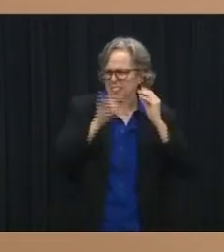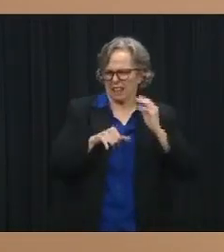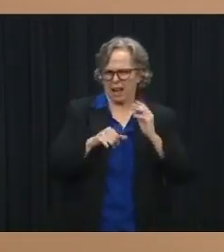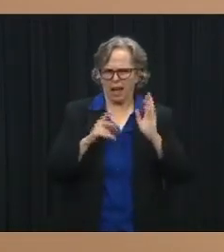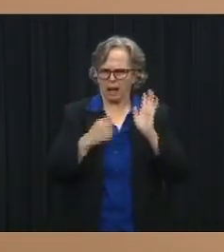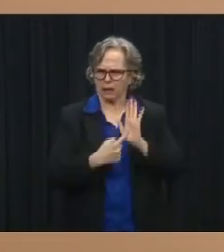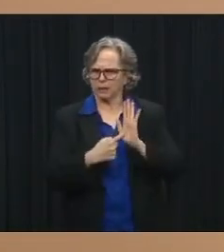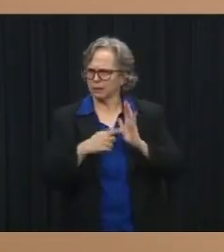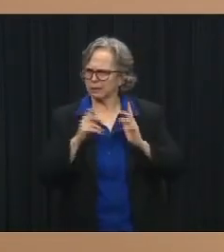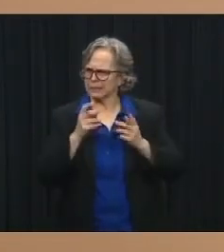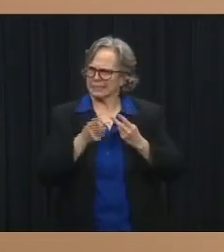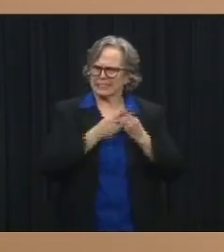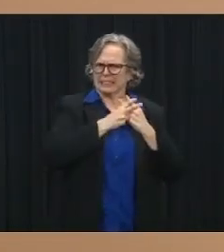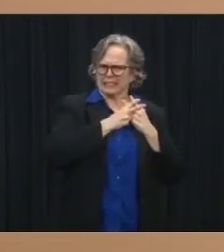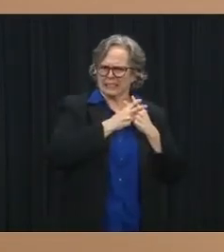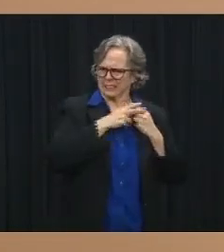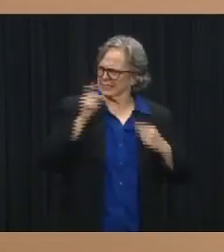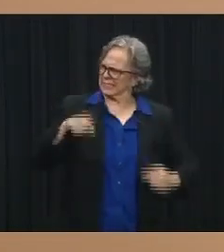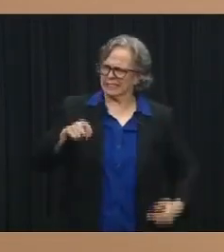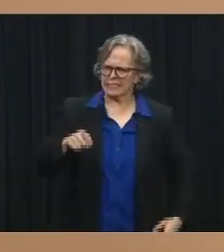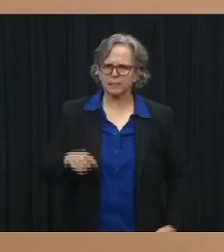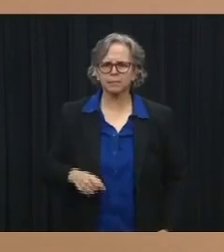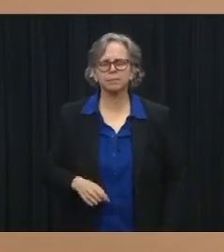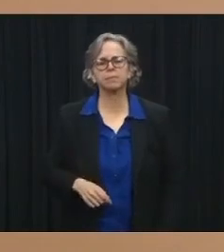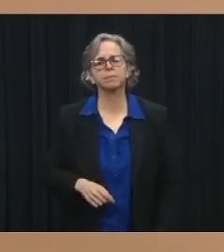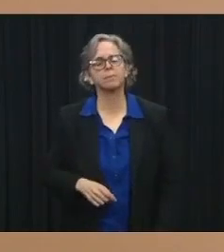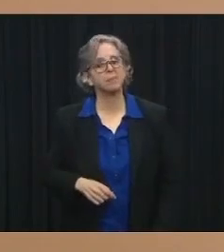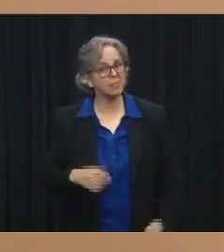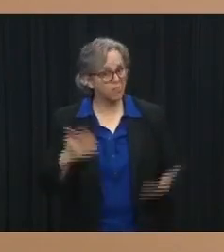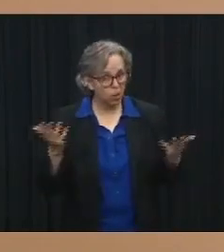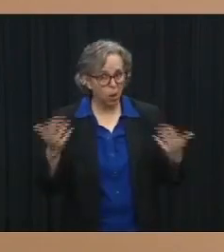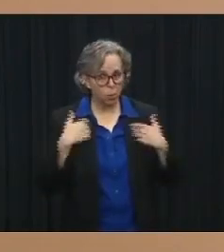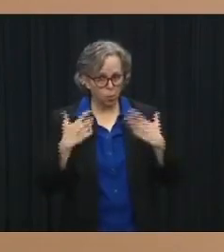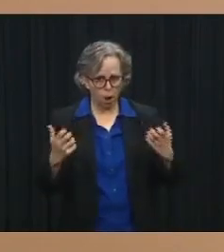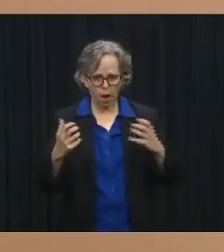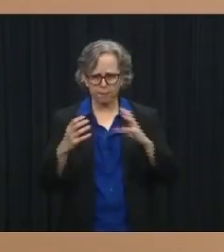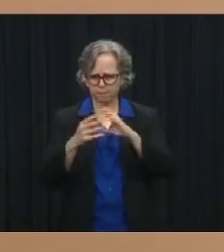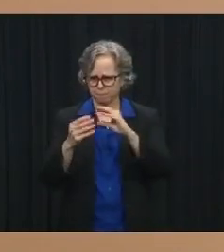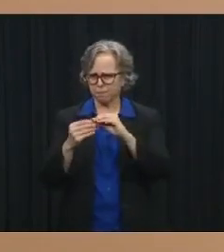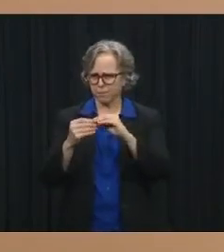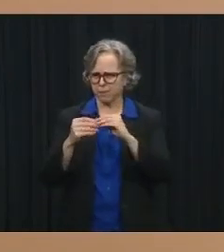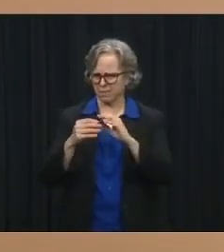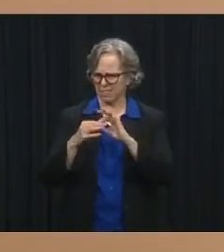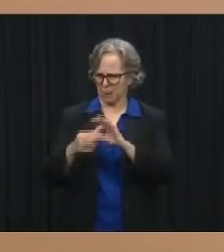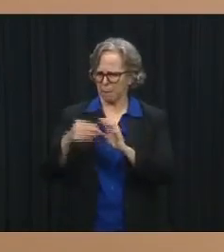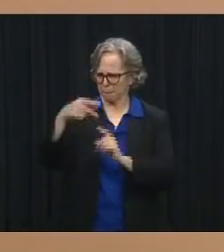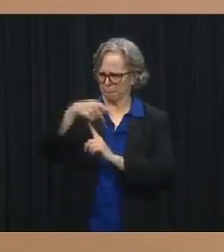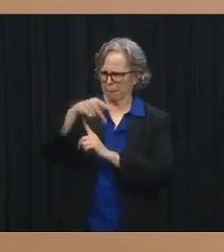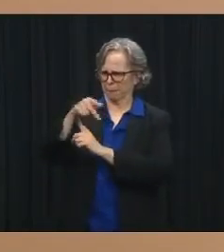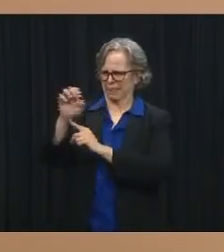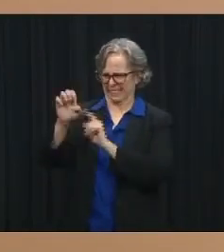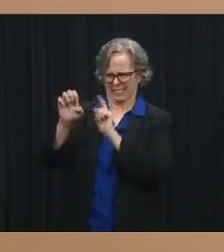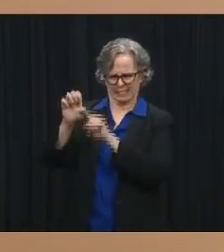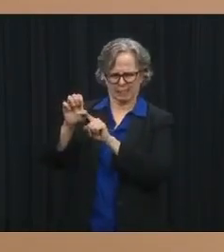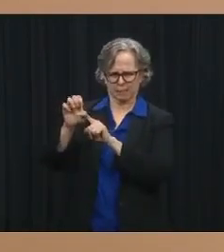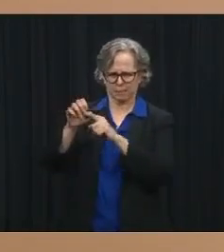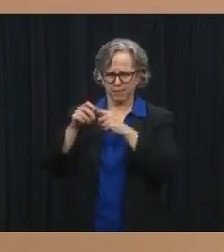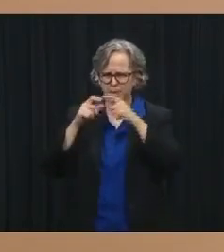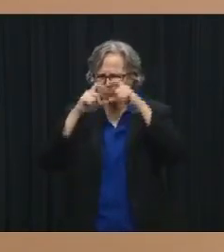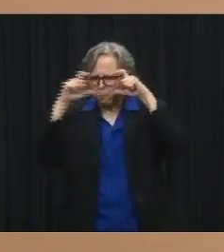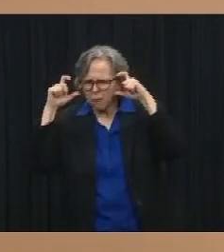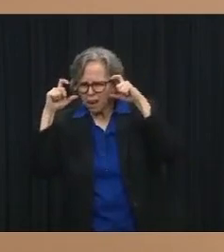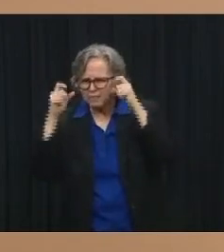My team for the media is putting together some numbers of the PPE. We have a very limited supply we